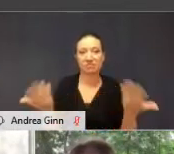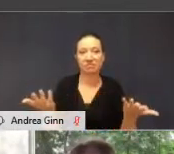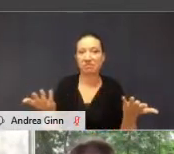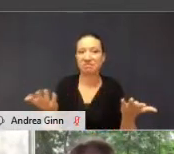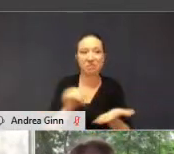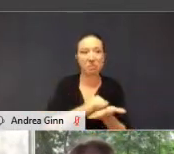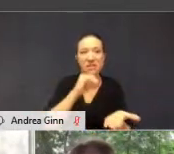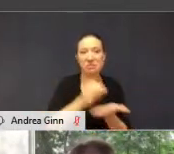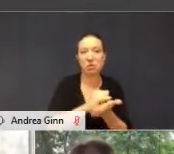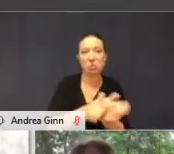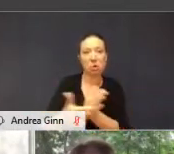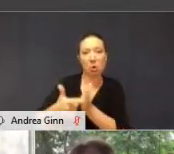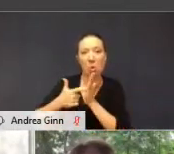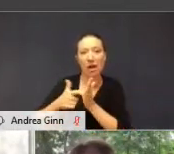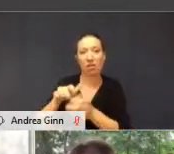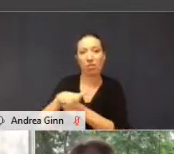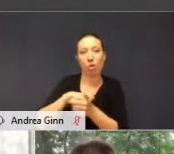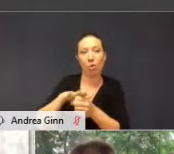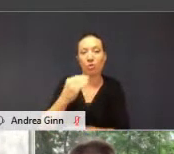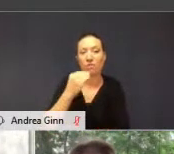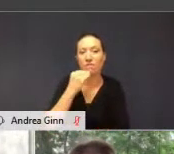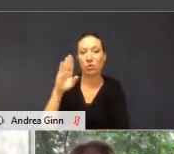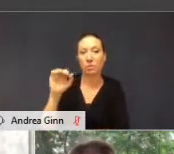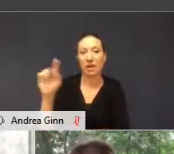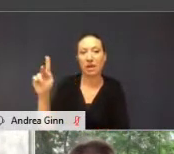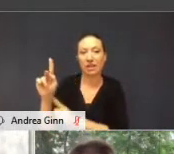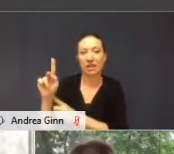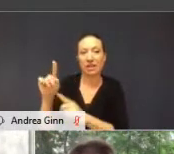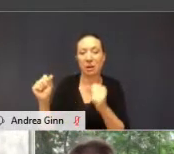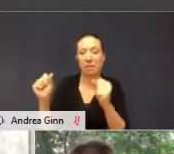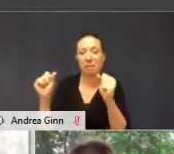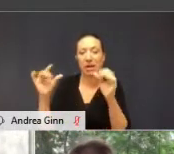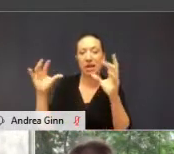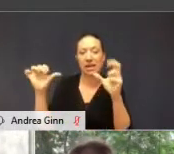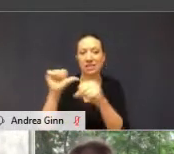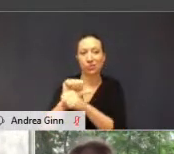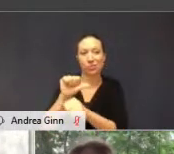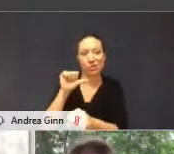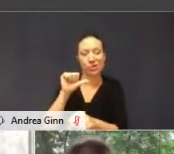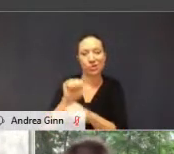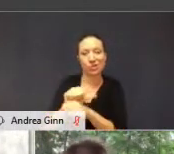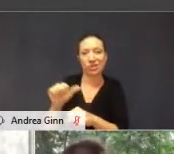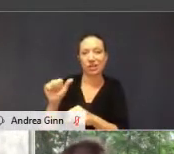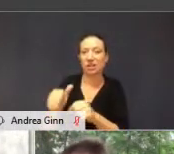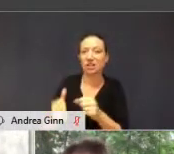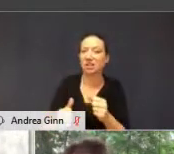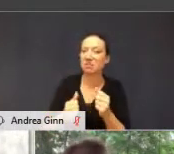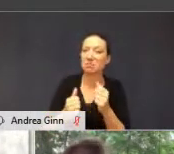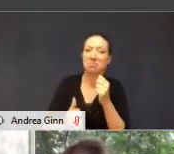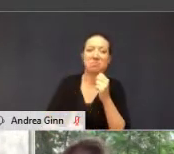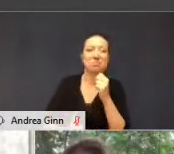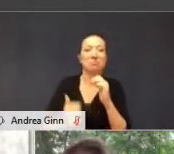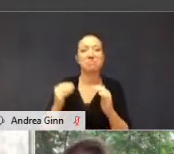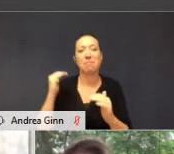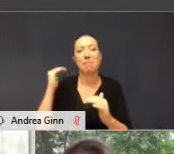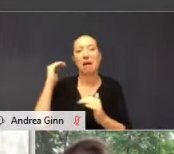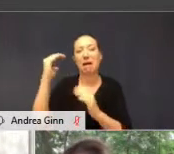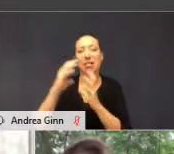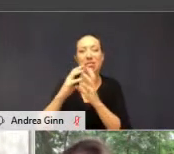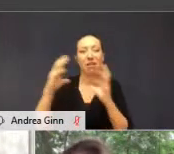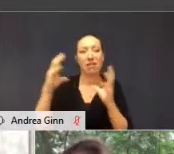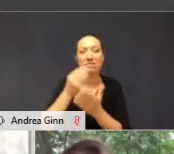do an amazing job. They provide a huge percentage of the food for the folks who can't afford to buy